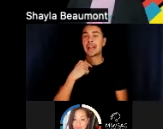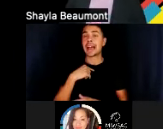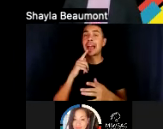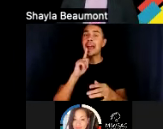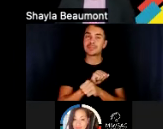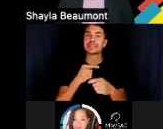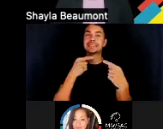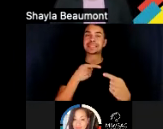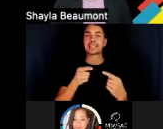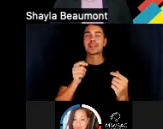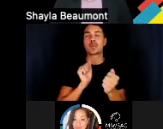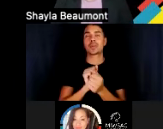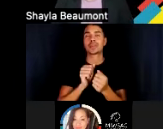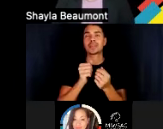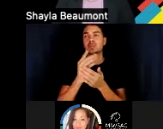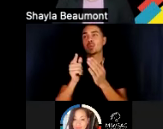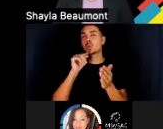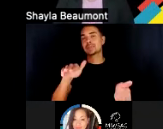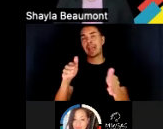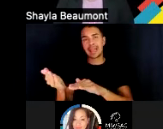something more than that.